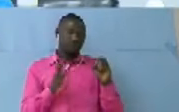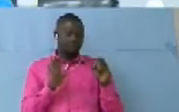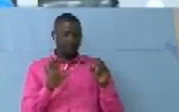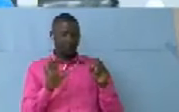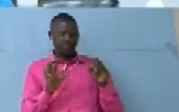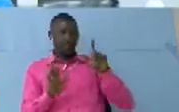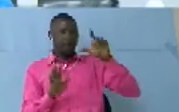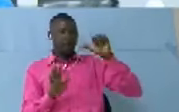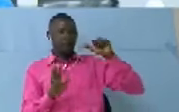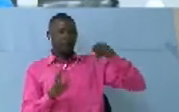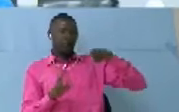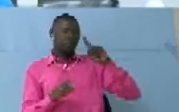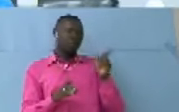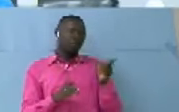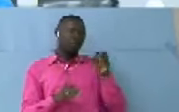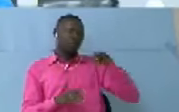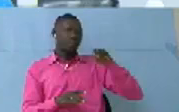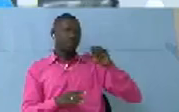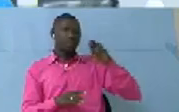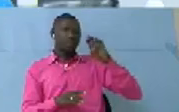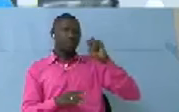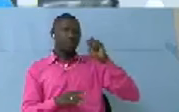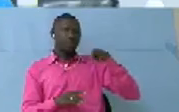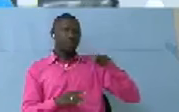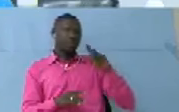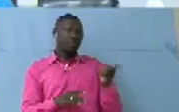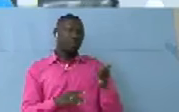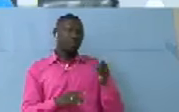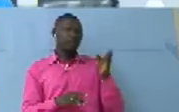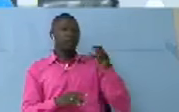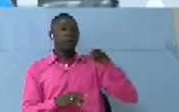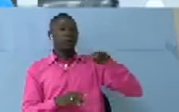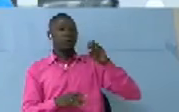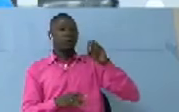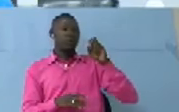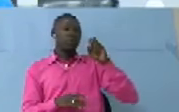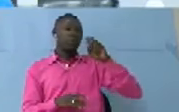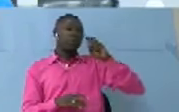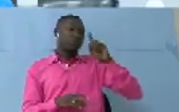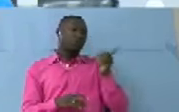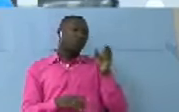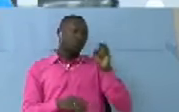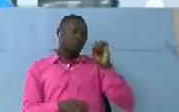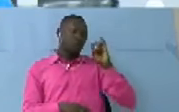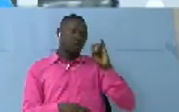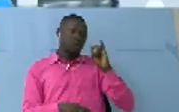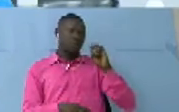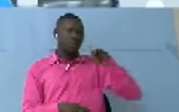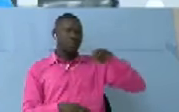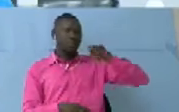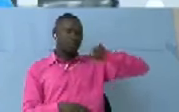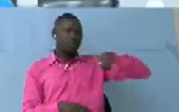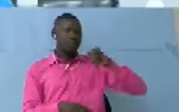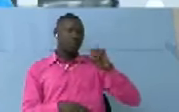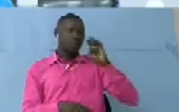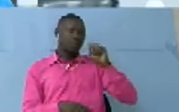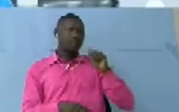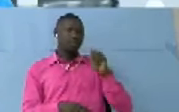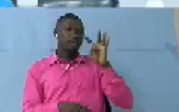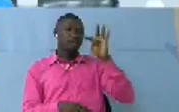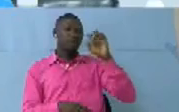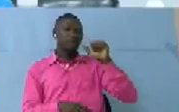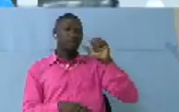Five. Lamarong. Lamarong. Nogoyngay. Nogoyngay. Fatu Kamara. Fatu Kamara. Fatu